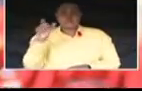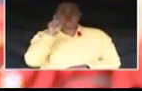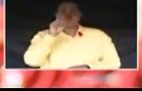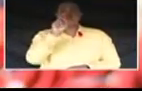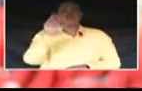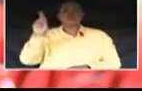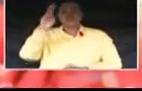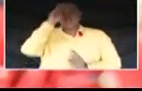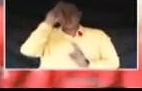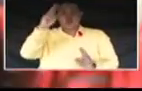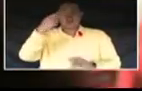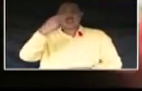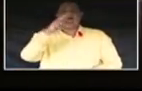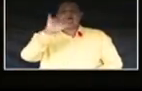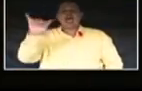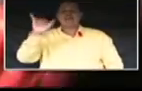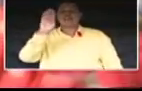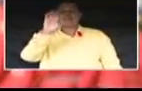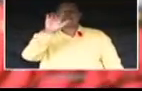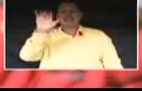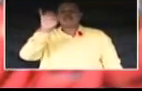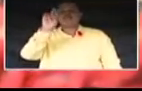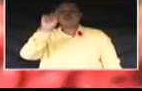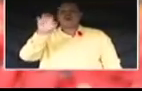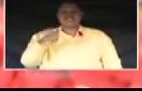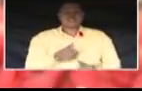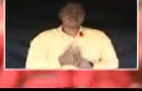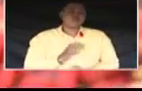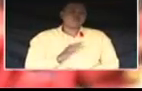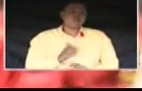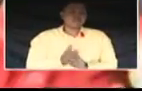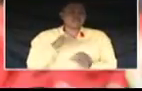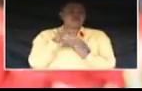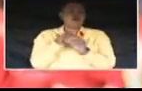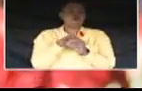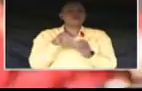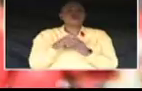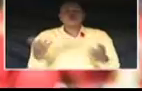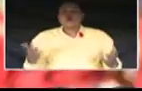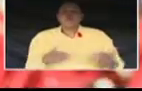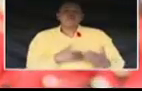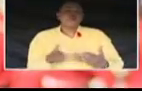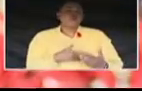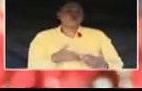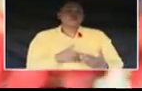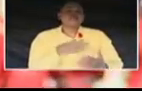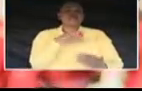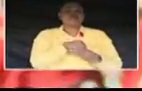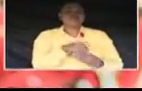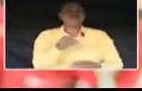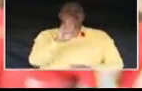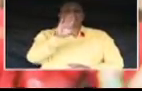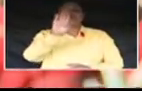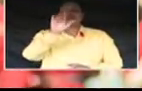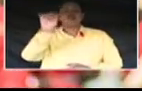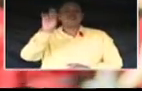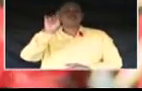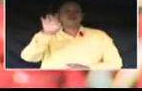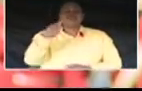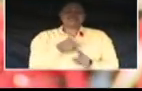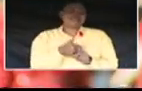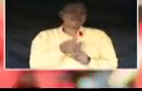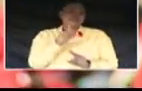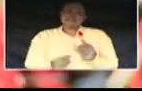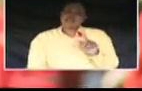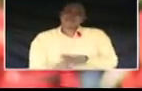Dr. the Honorable Harry Belafonte, for outstanding contribution in the field of music. Dr. Belafonte is unable